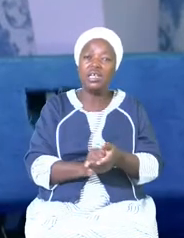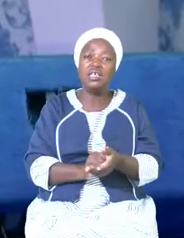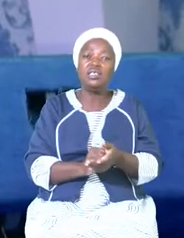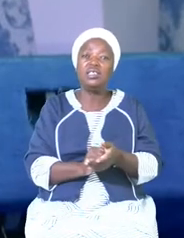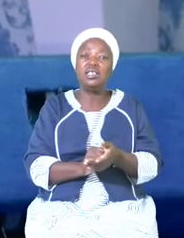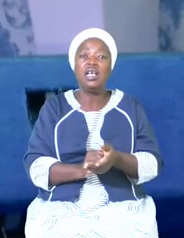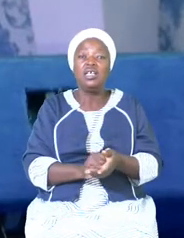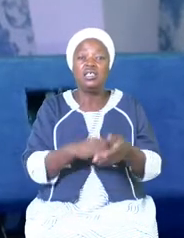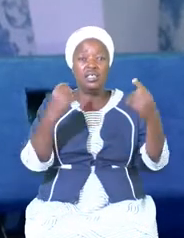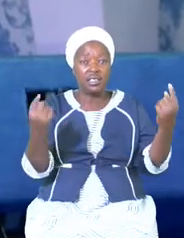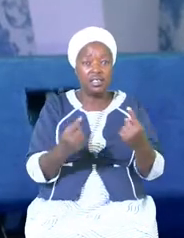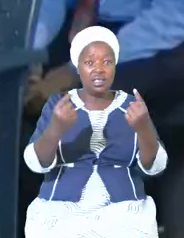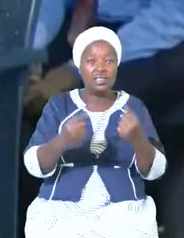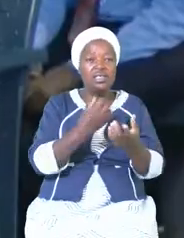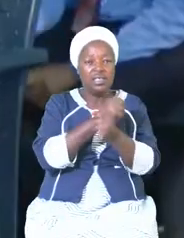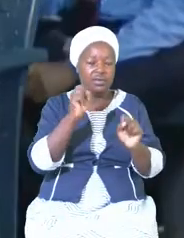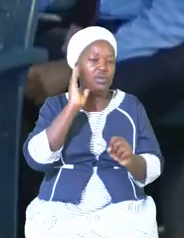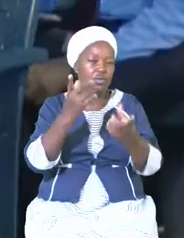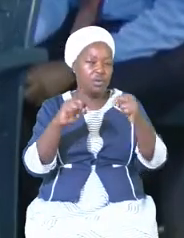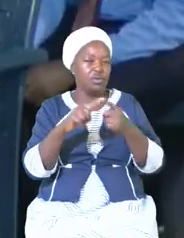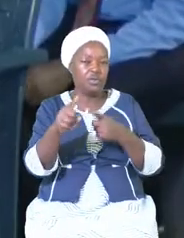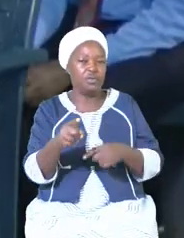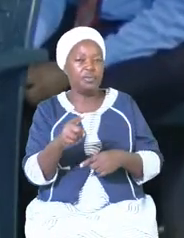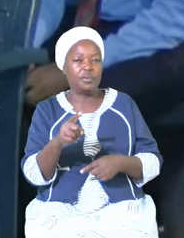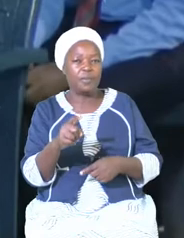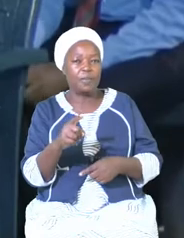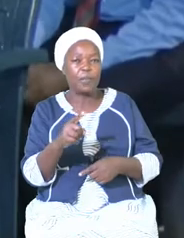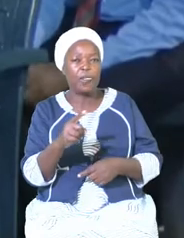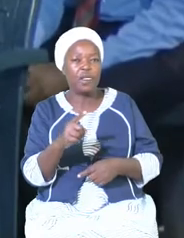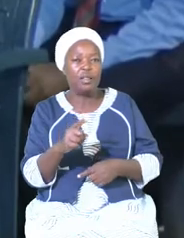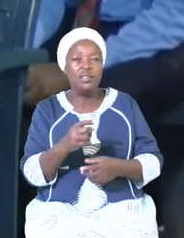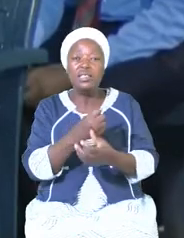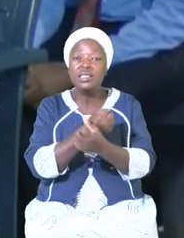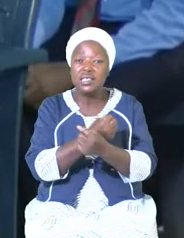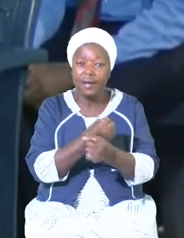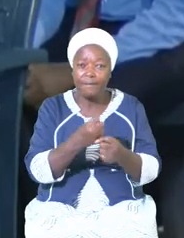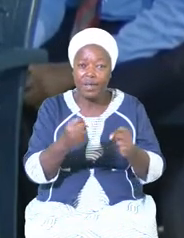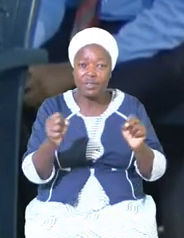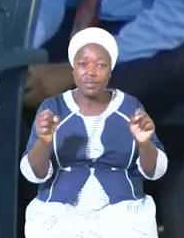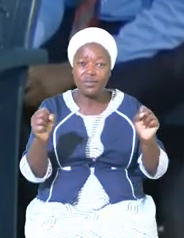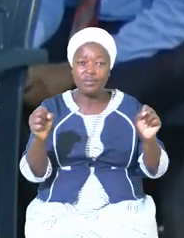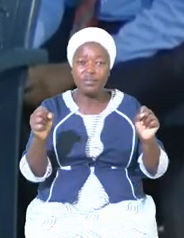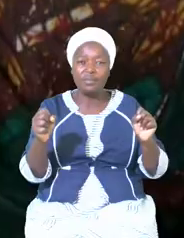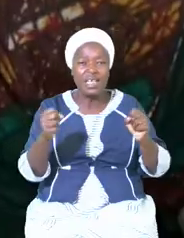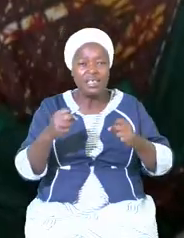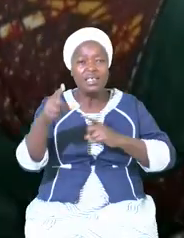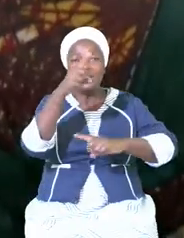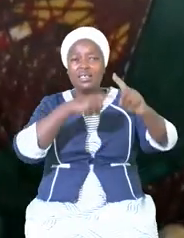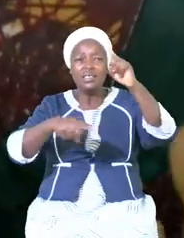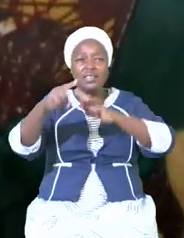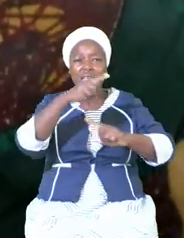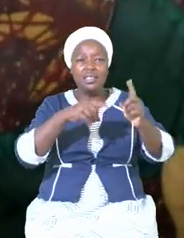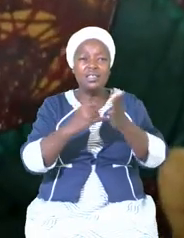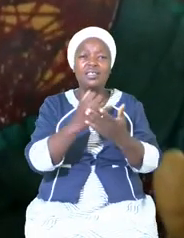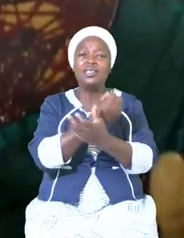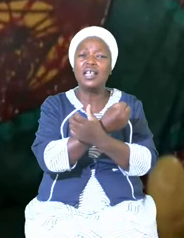sin, salvation will come to you. Yes. Salvation. Somebody shout salvation.